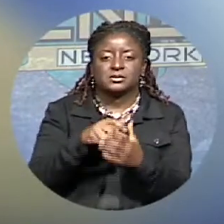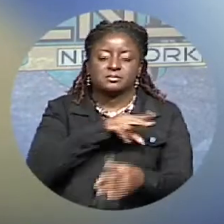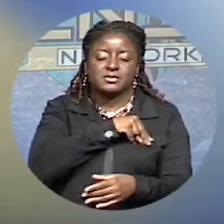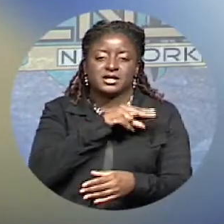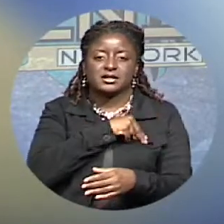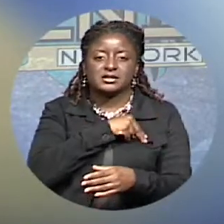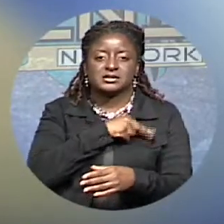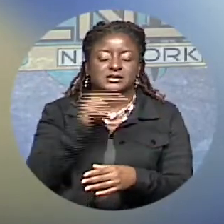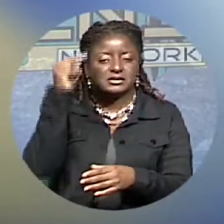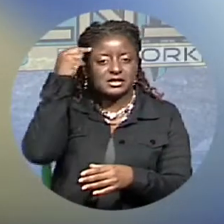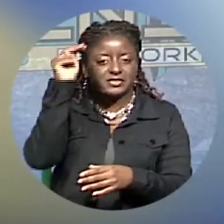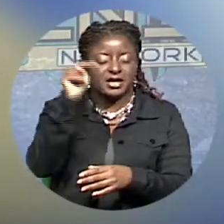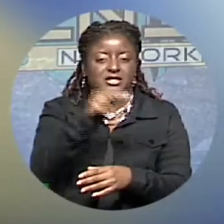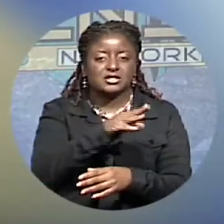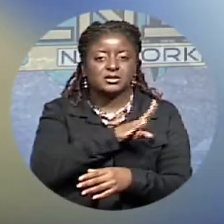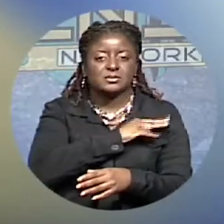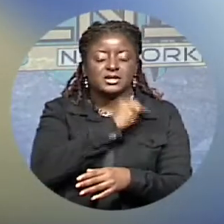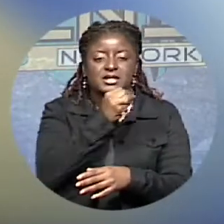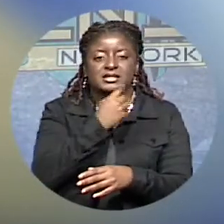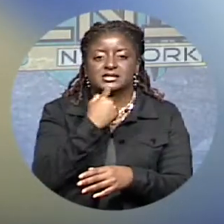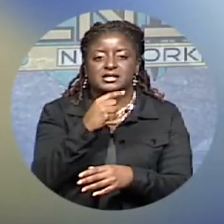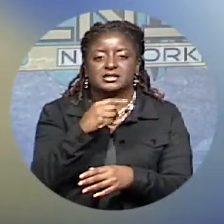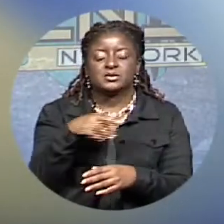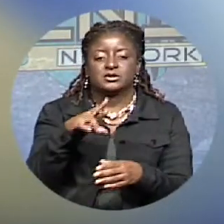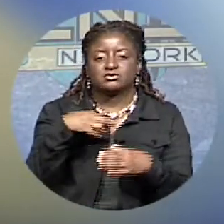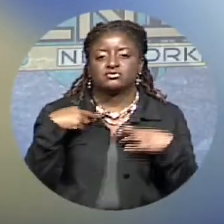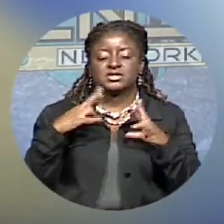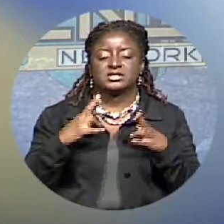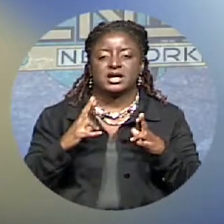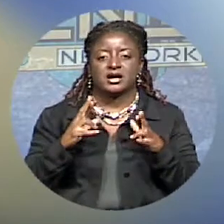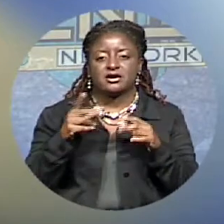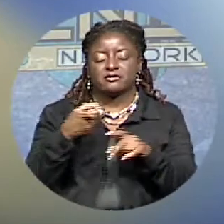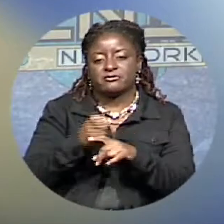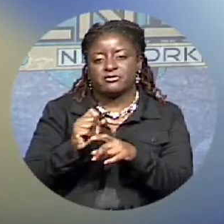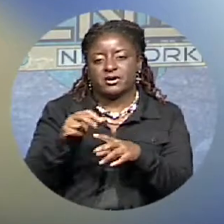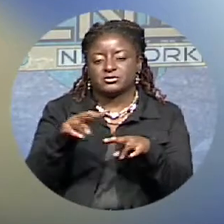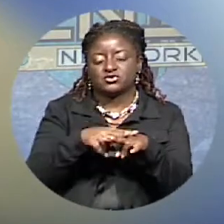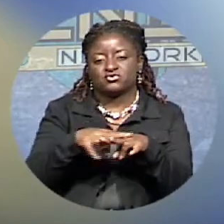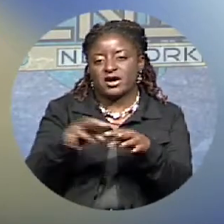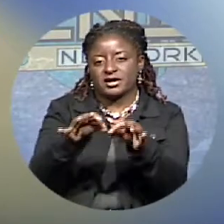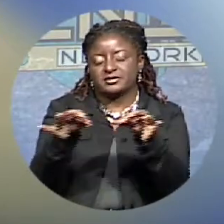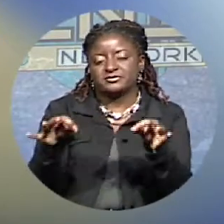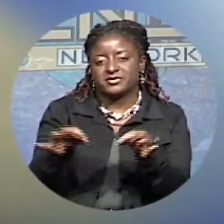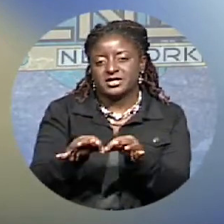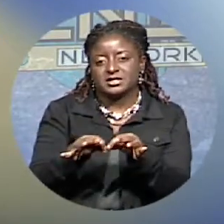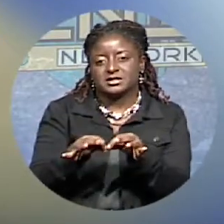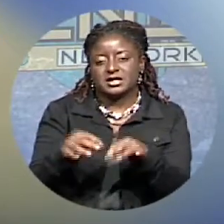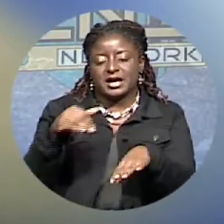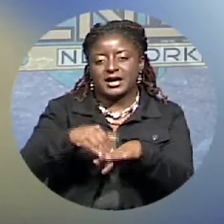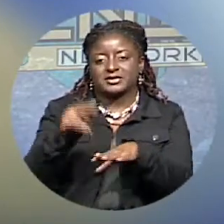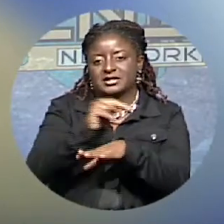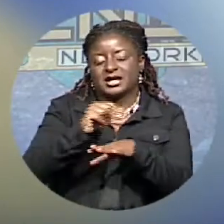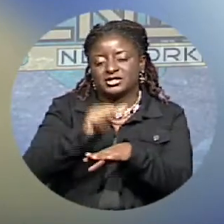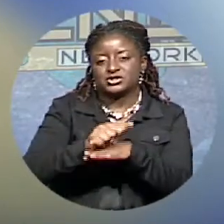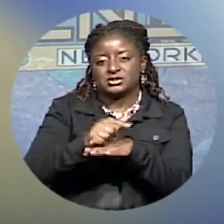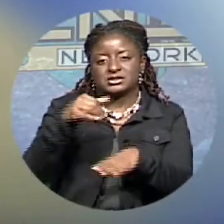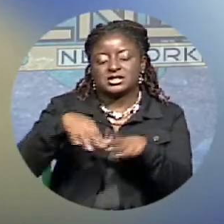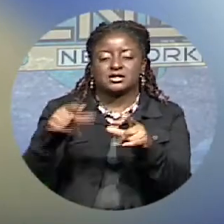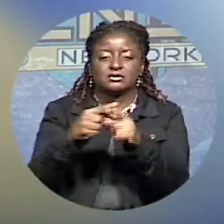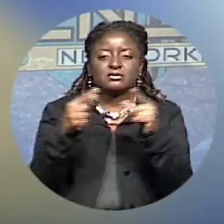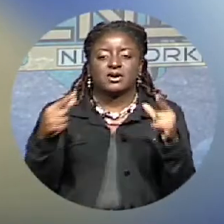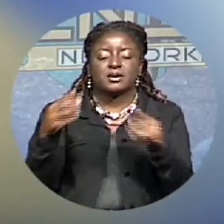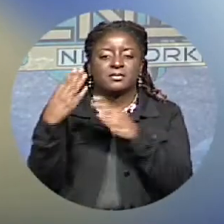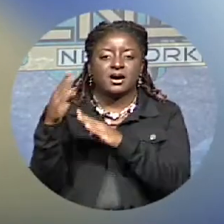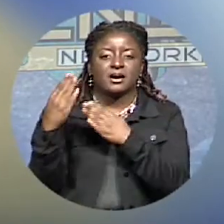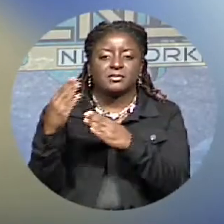McKinney says he will officially retire from track and field during the 2013 B3S Nationals set for next month in Grand Bahama. McKinney helped the Bahamas